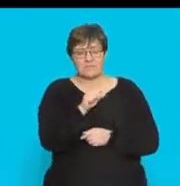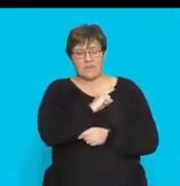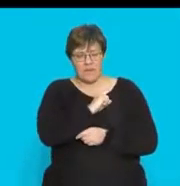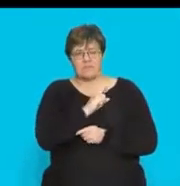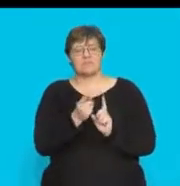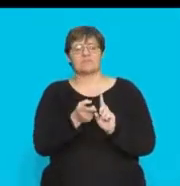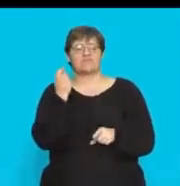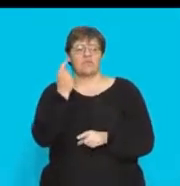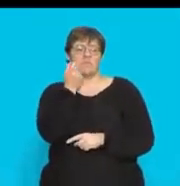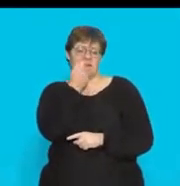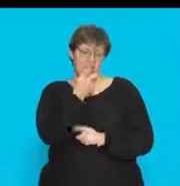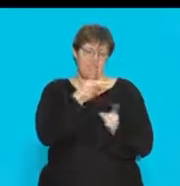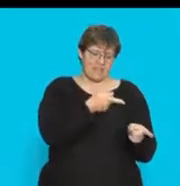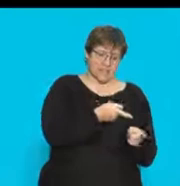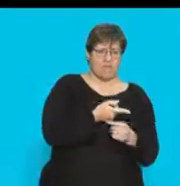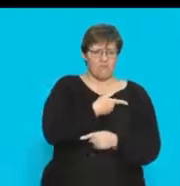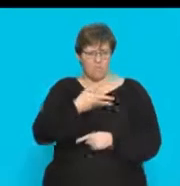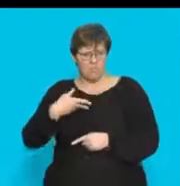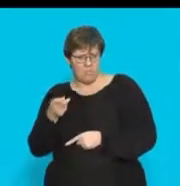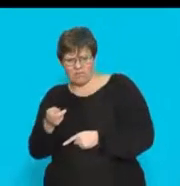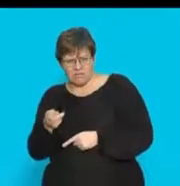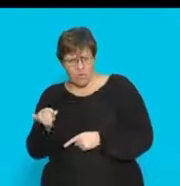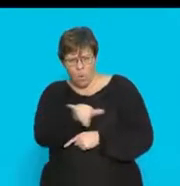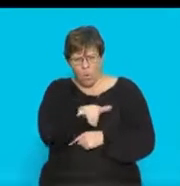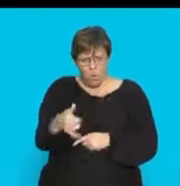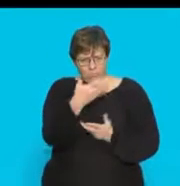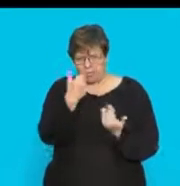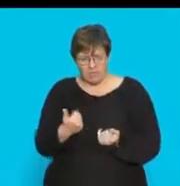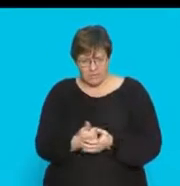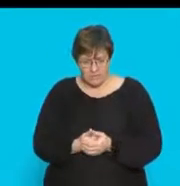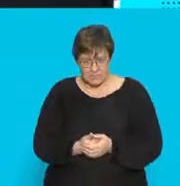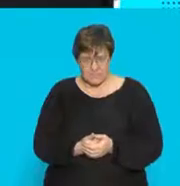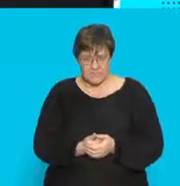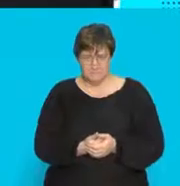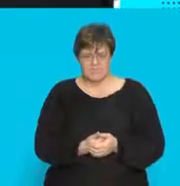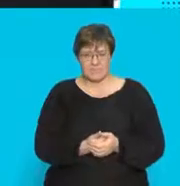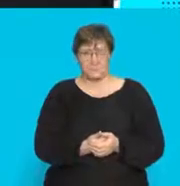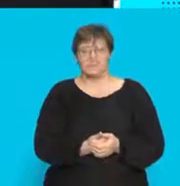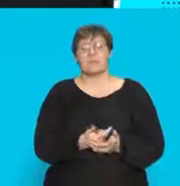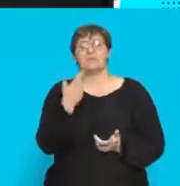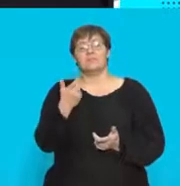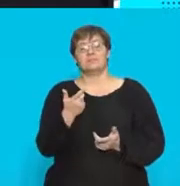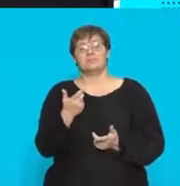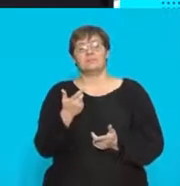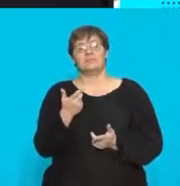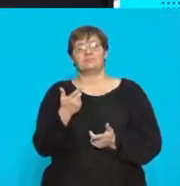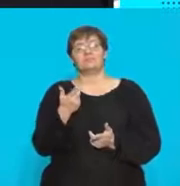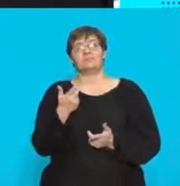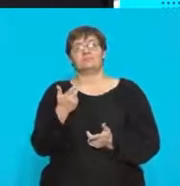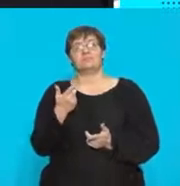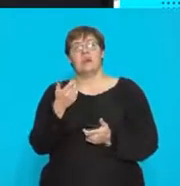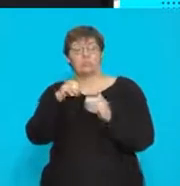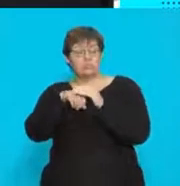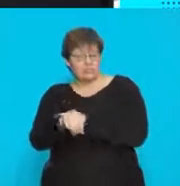from the male and what comes from the female? Okay. So when it comes to sexual reproduction,